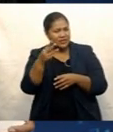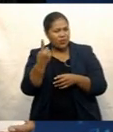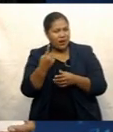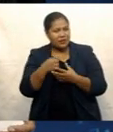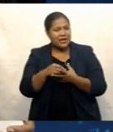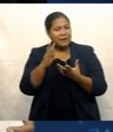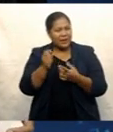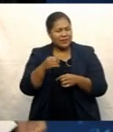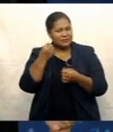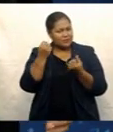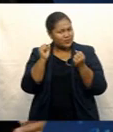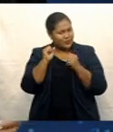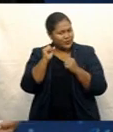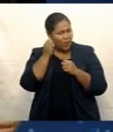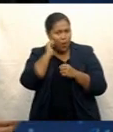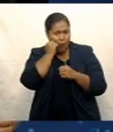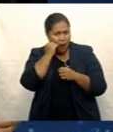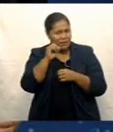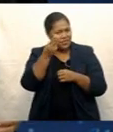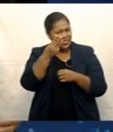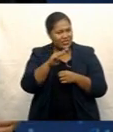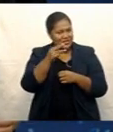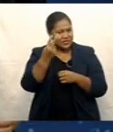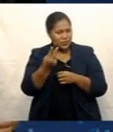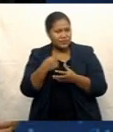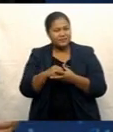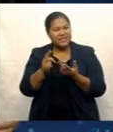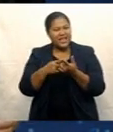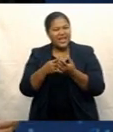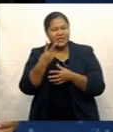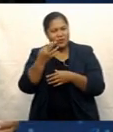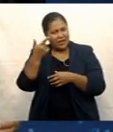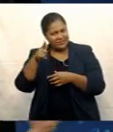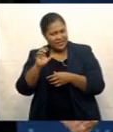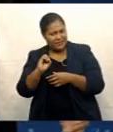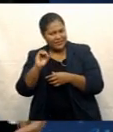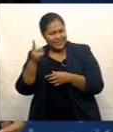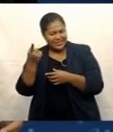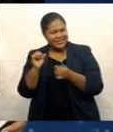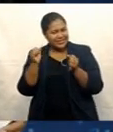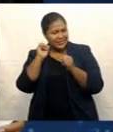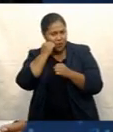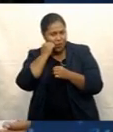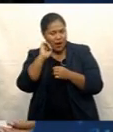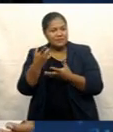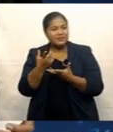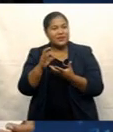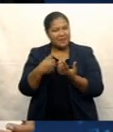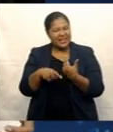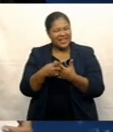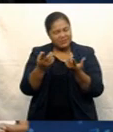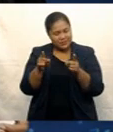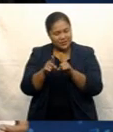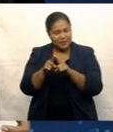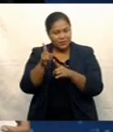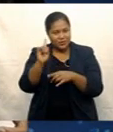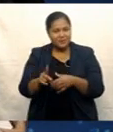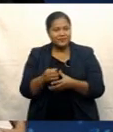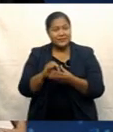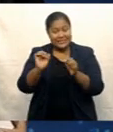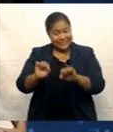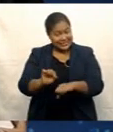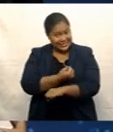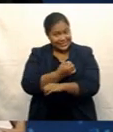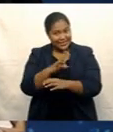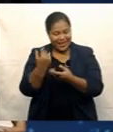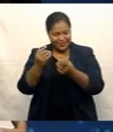at 82%. The other two were in the 70s on the humidity scale. Billy here felt a bit gooey today. At sea we will